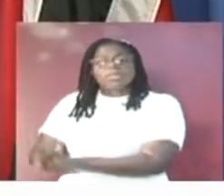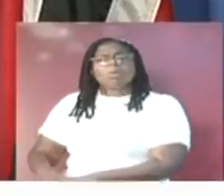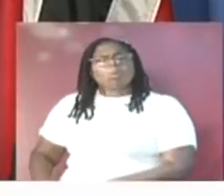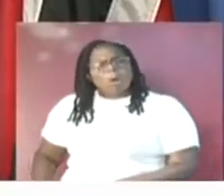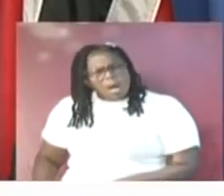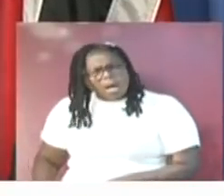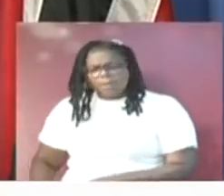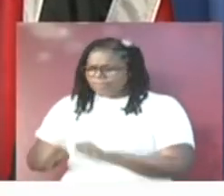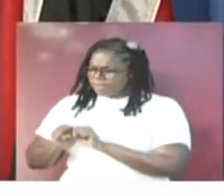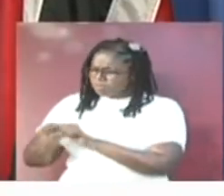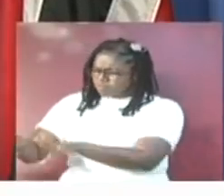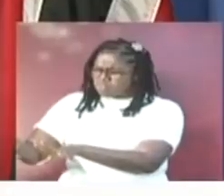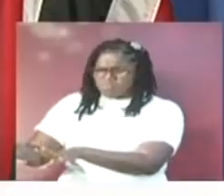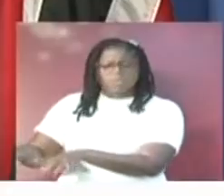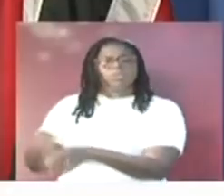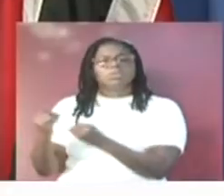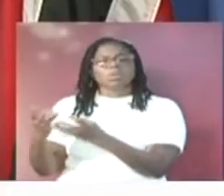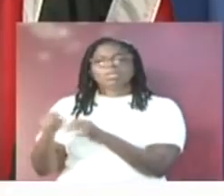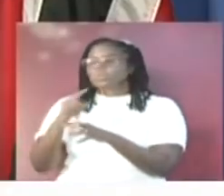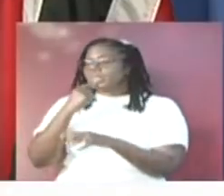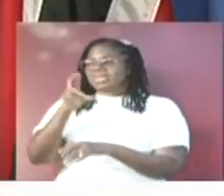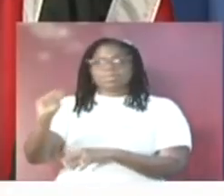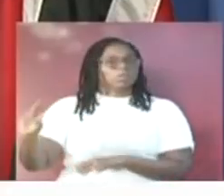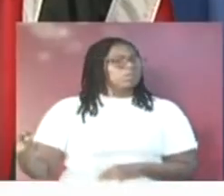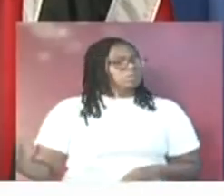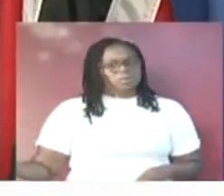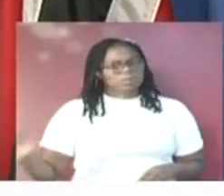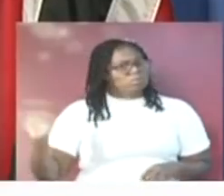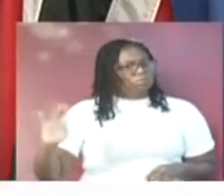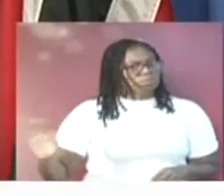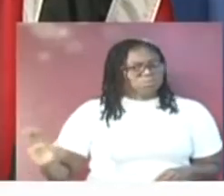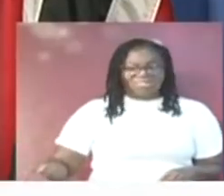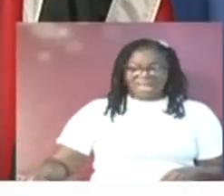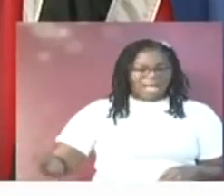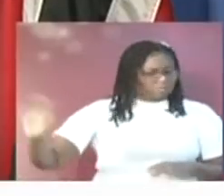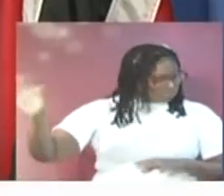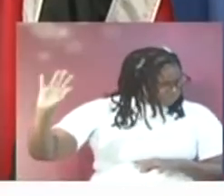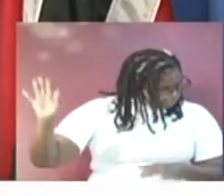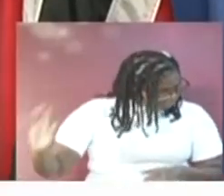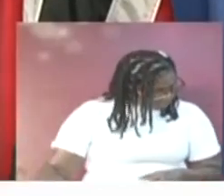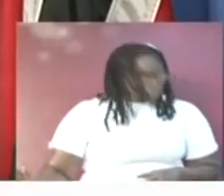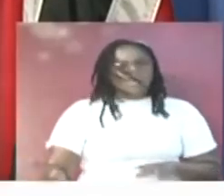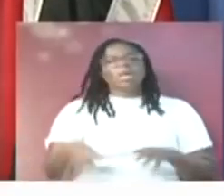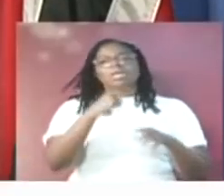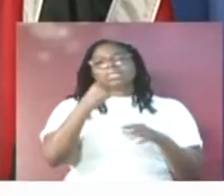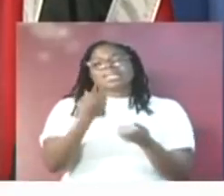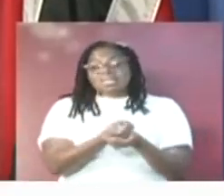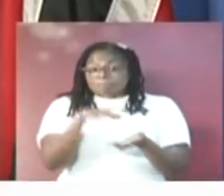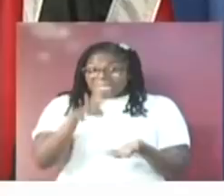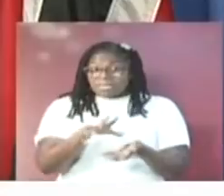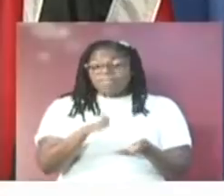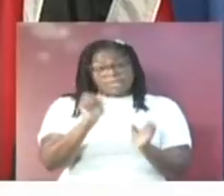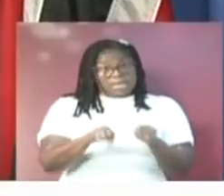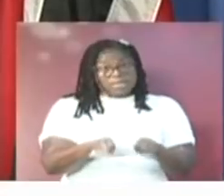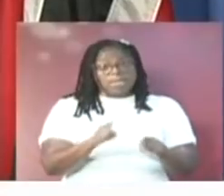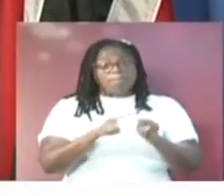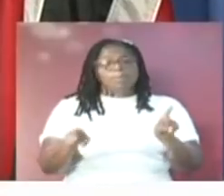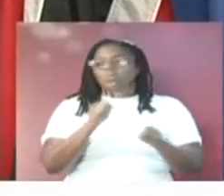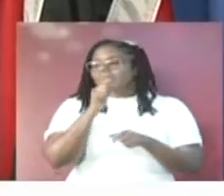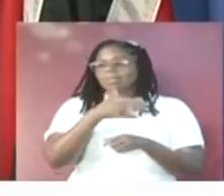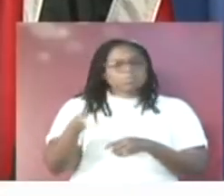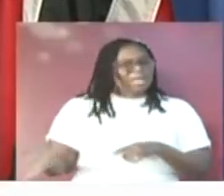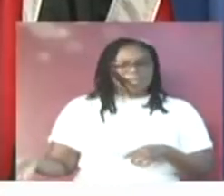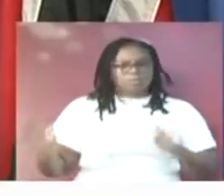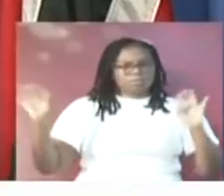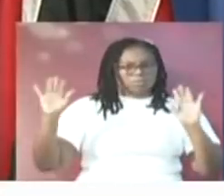emergency, which in itself is just an inconvenience and a reduction of rights without really addressing